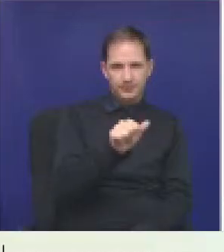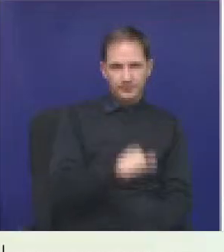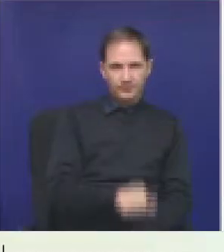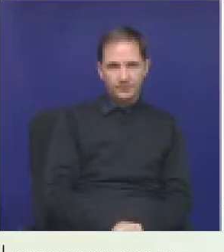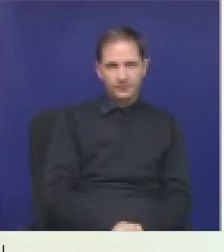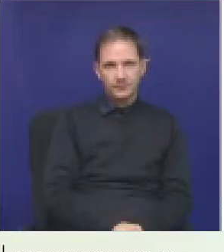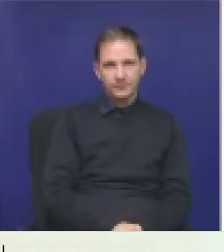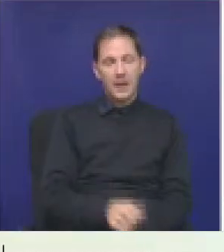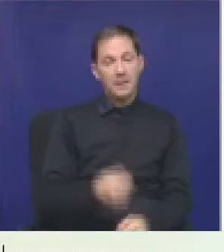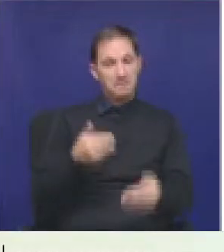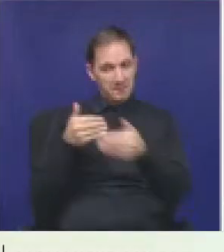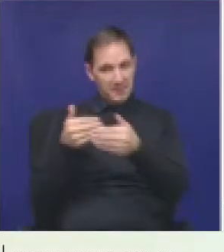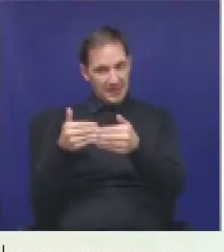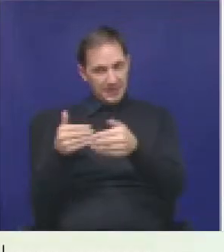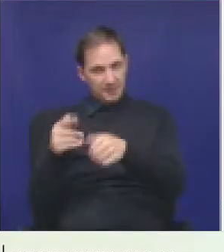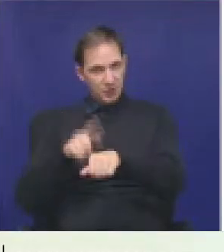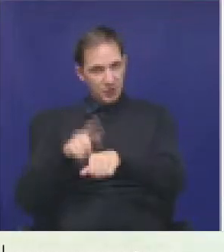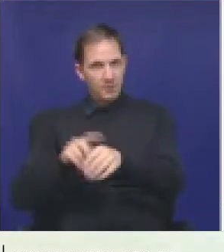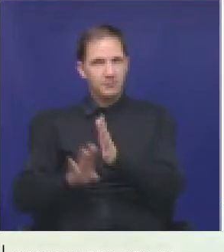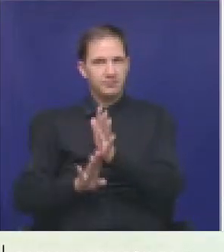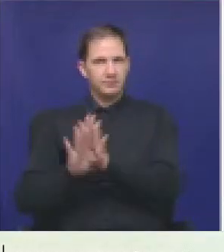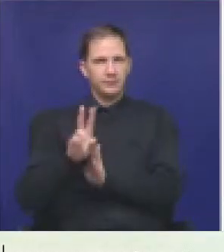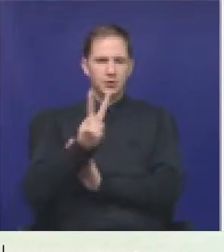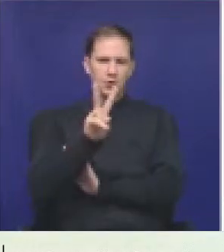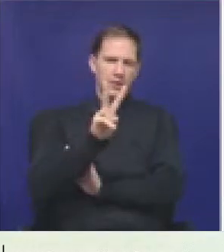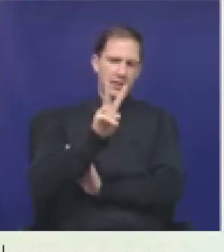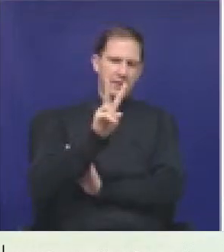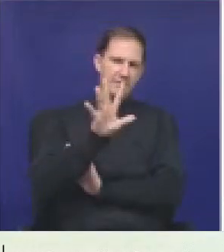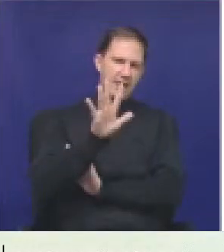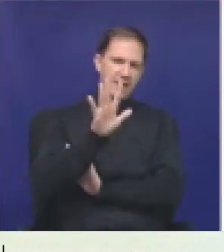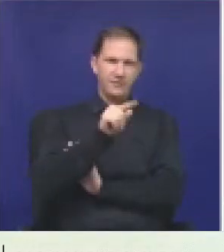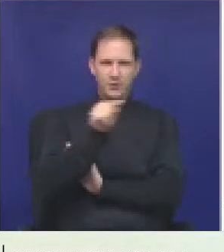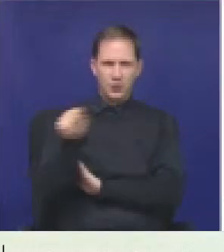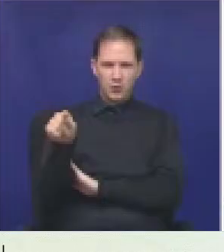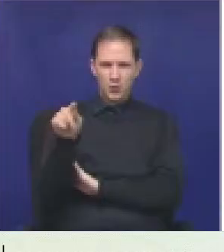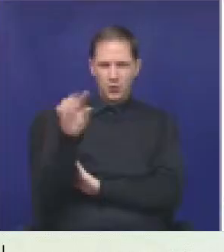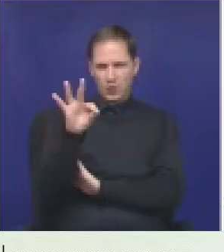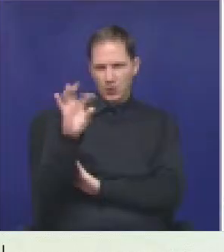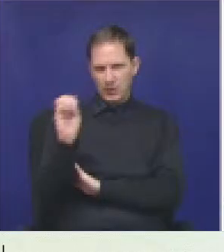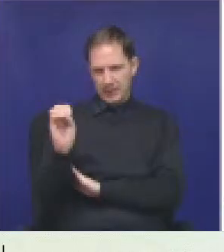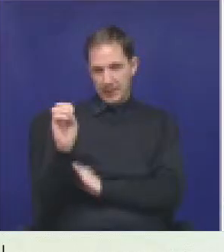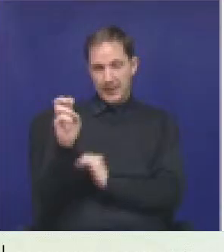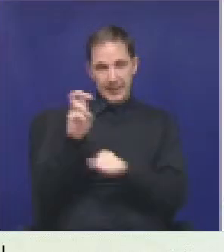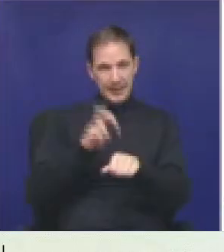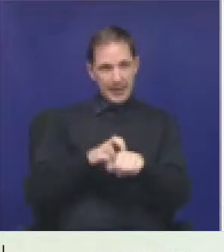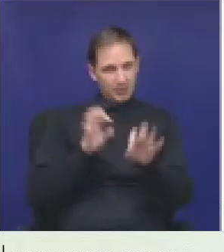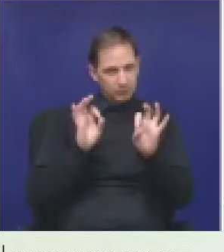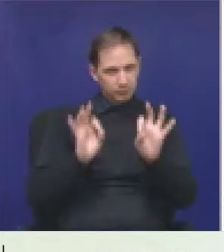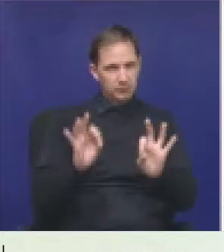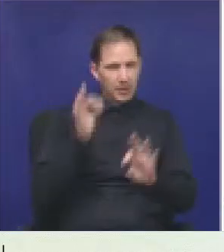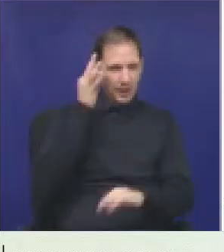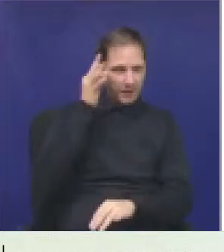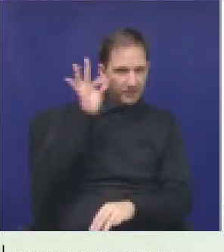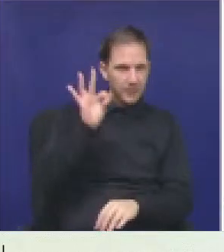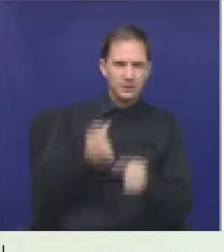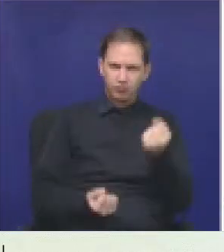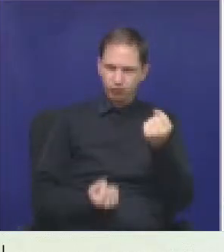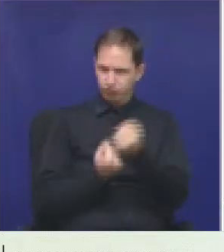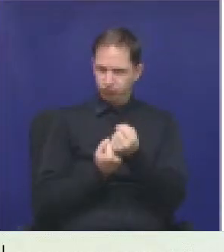Medium-Term Development Plan 2025-2030 requires a capable state that is underpinned by